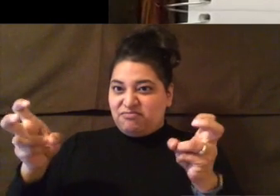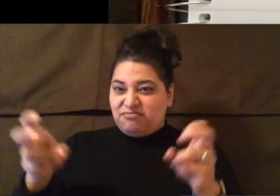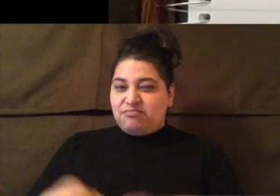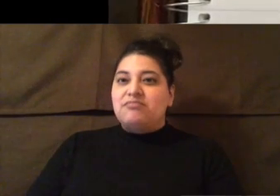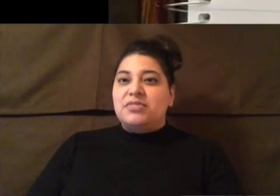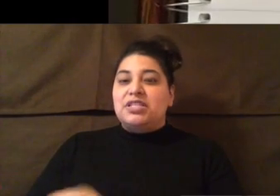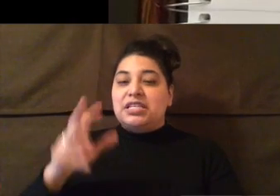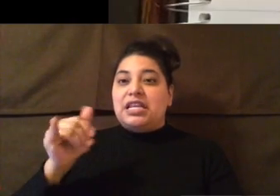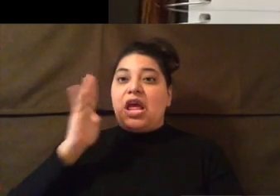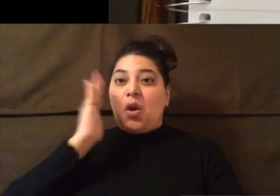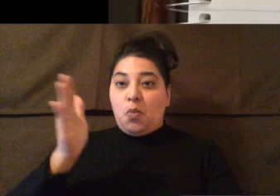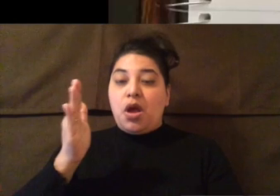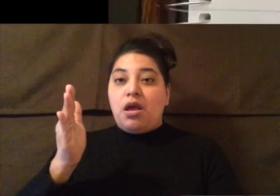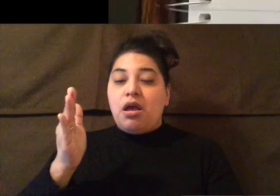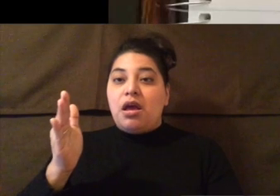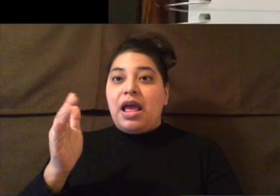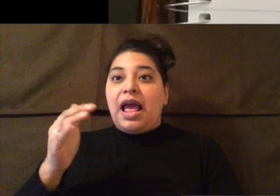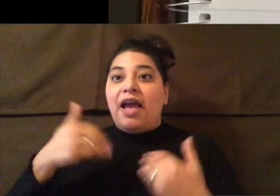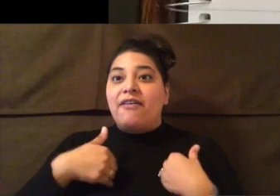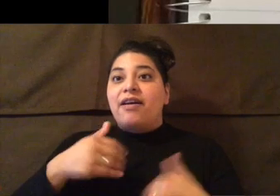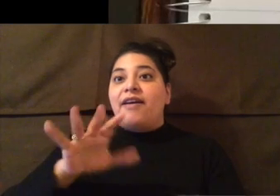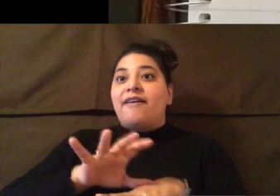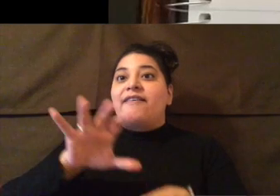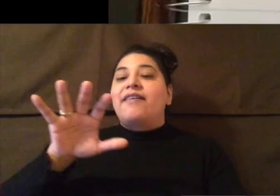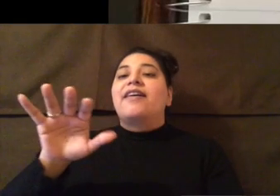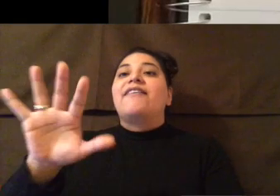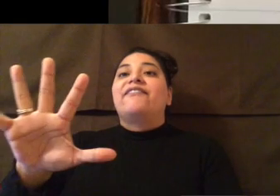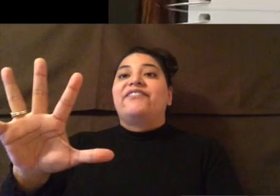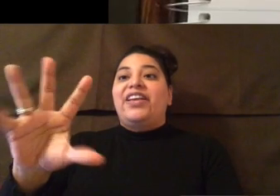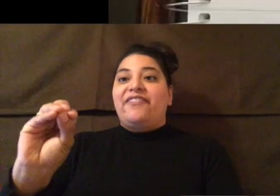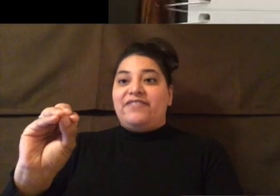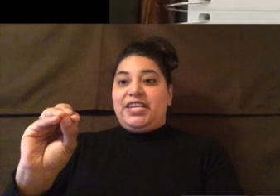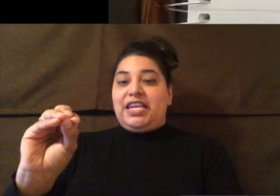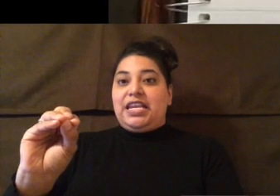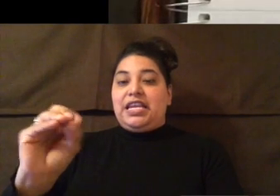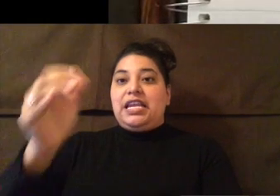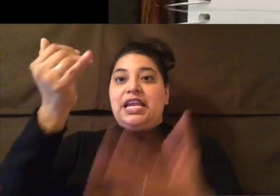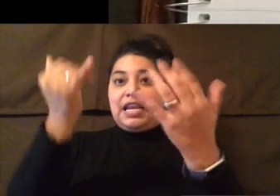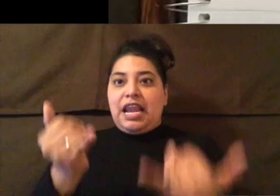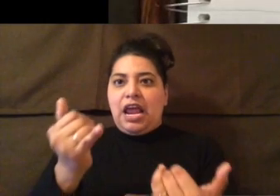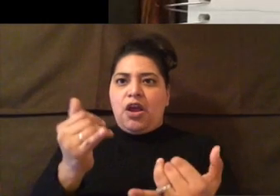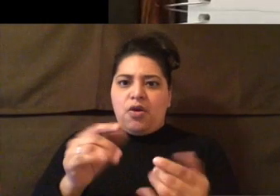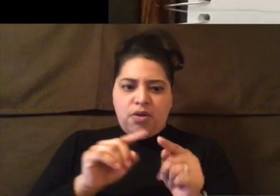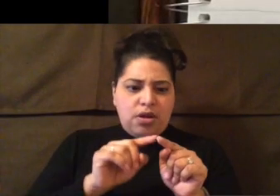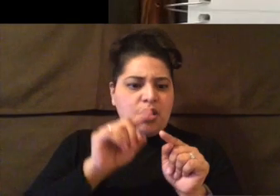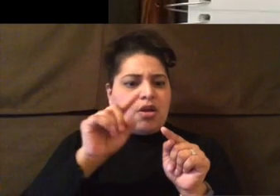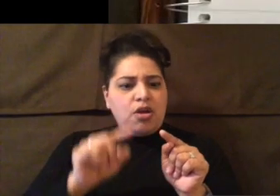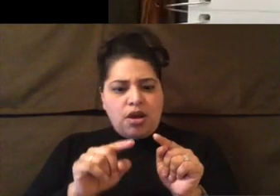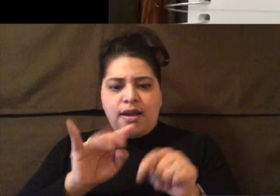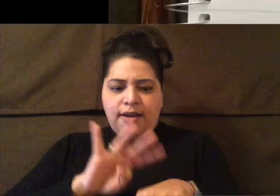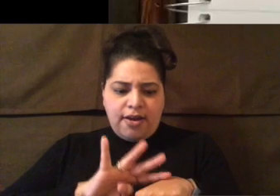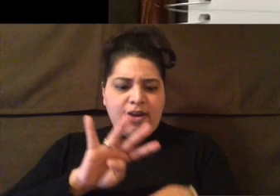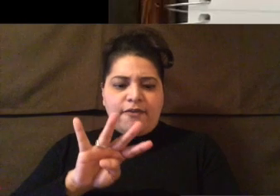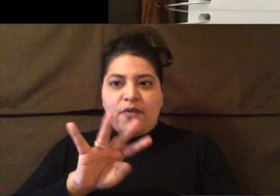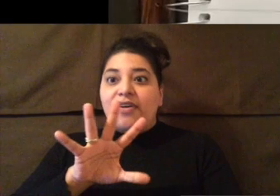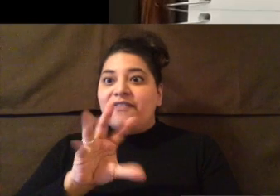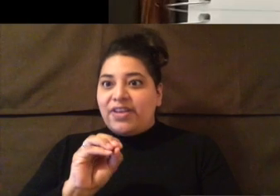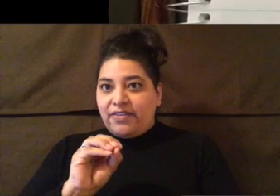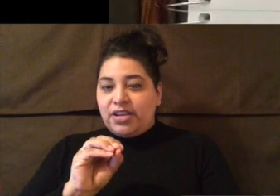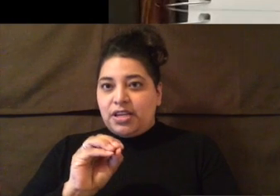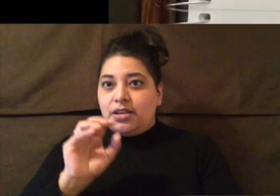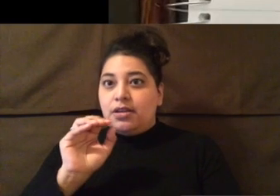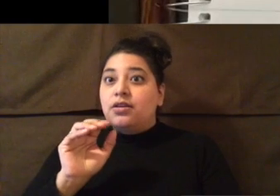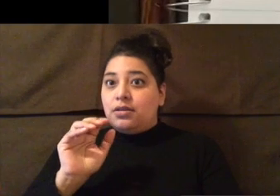and this 8 right here are friends of 10, and that's going to give me 50. So now I am at